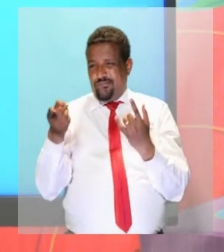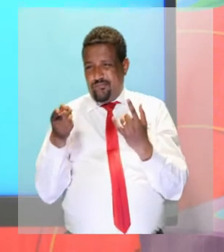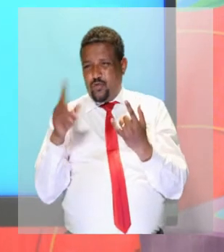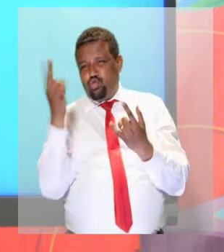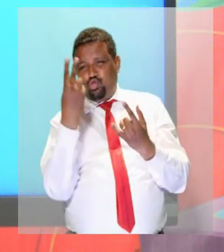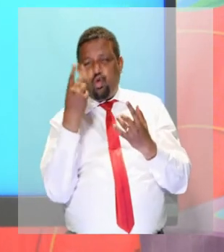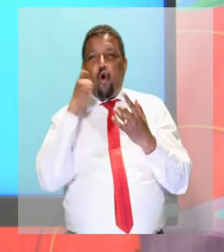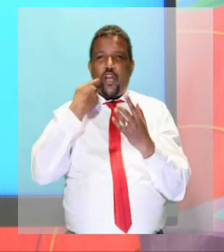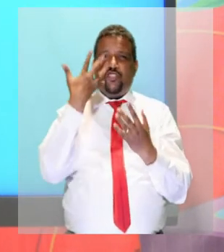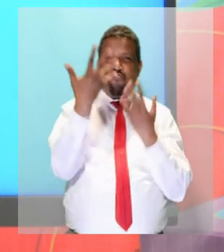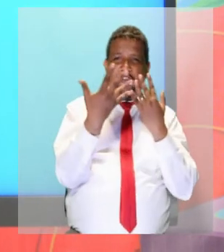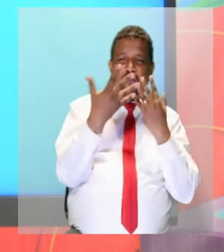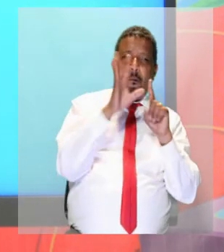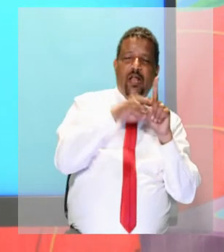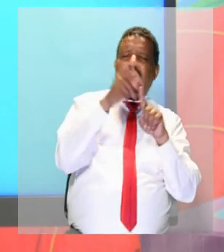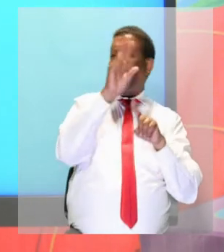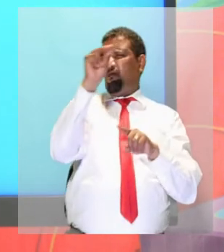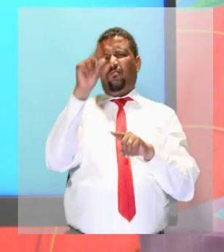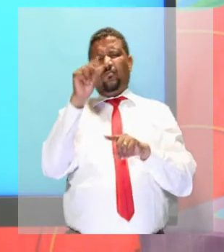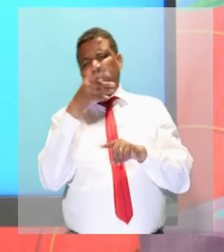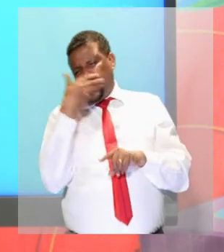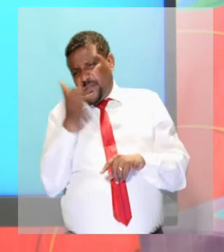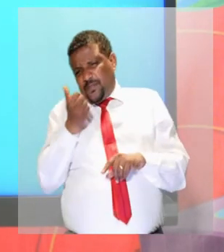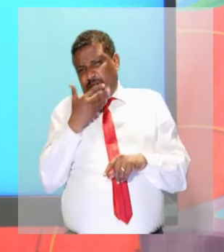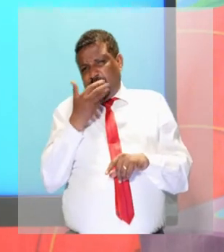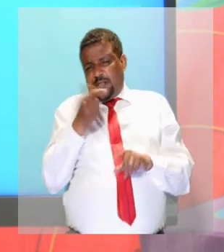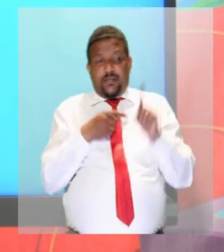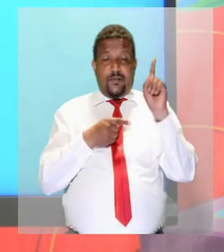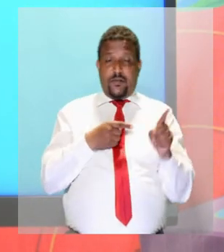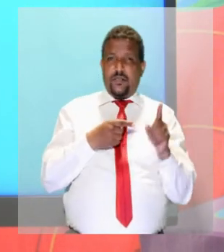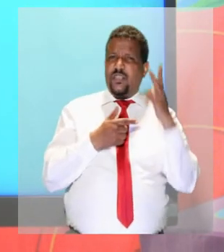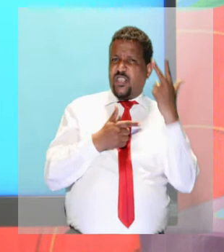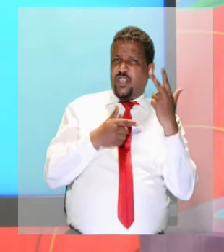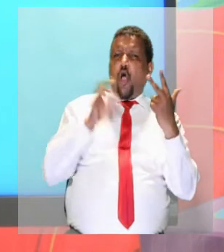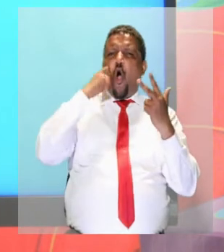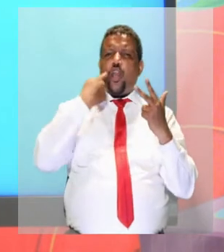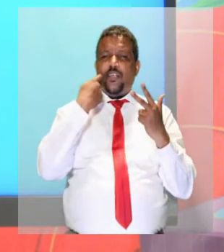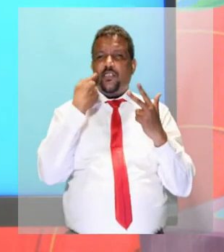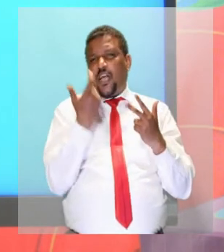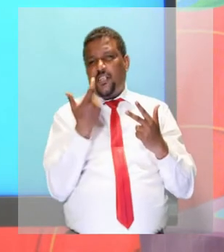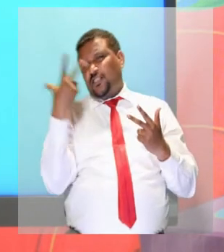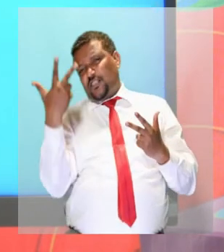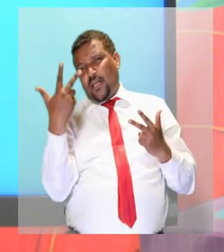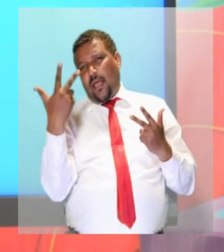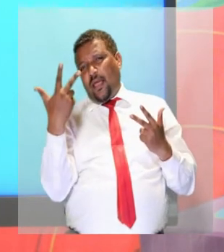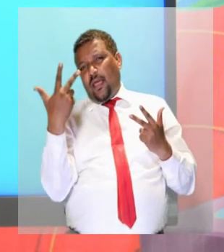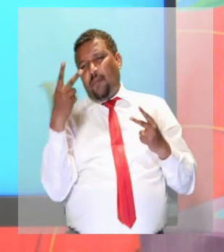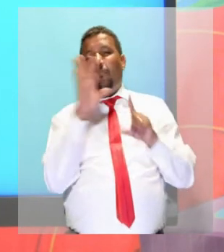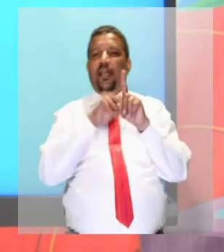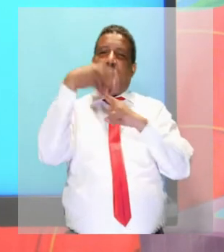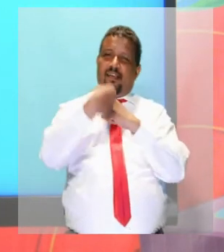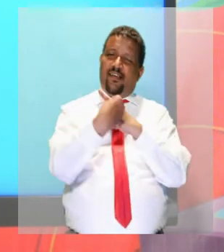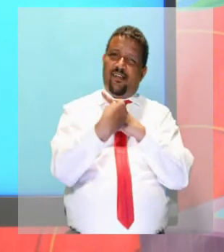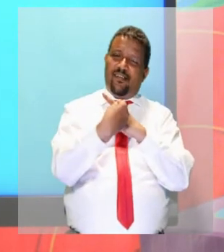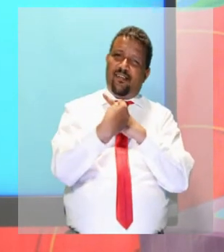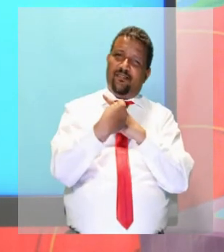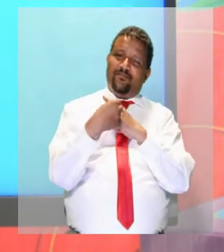5 banana? No, it's better to consume 3 orange and 3 banana.